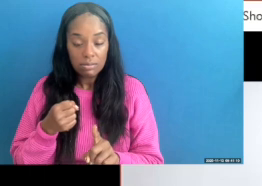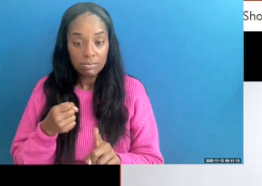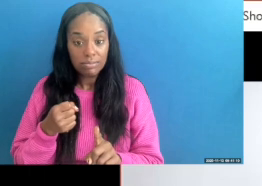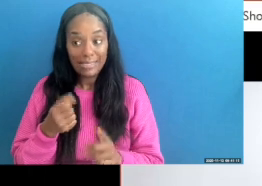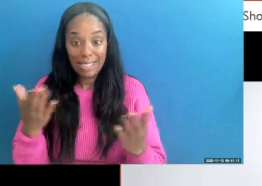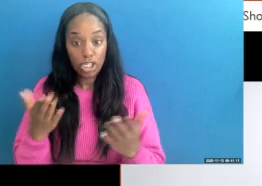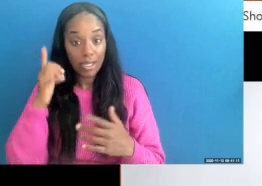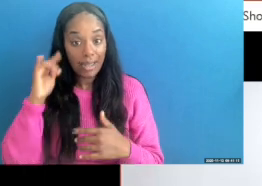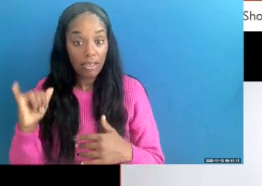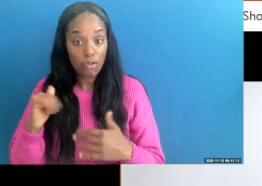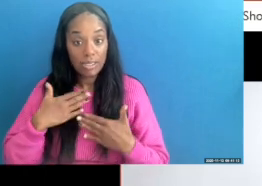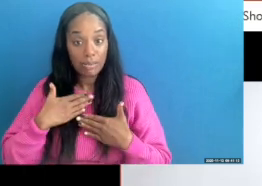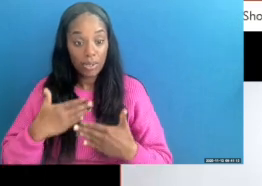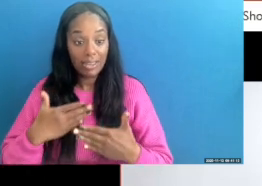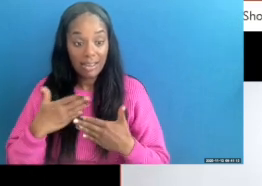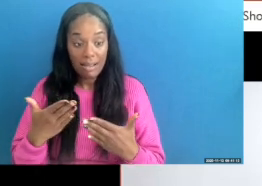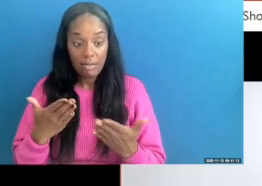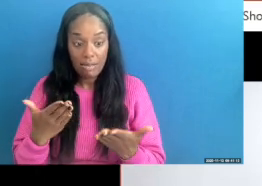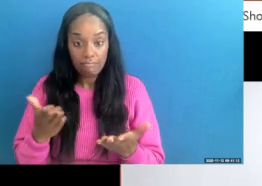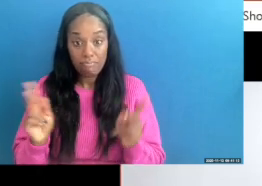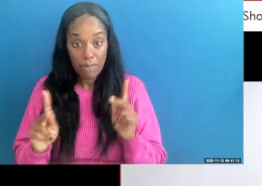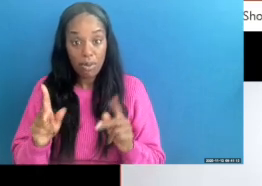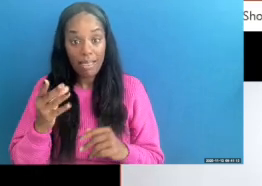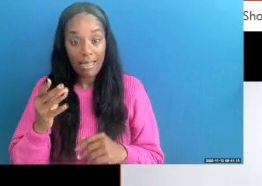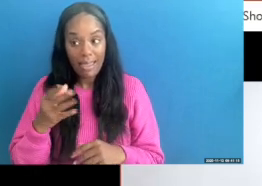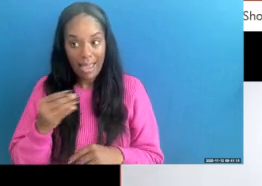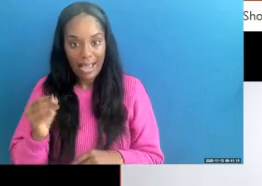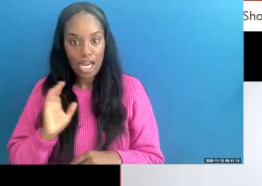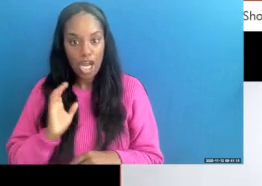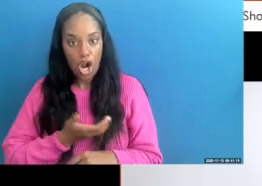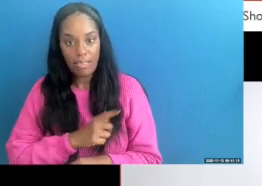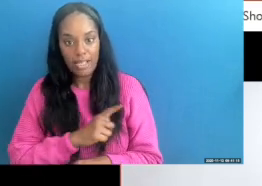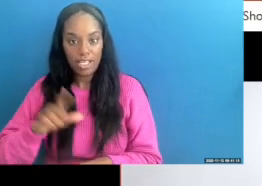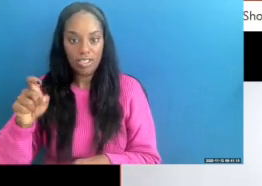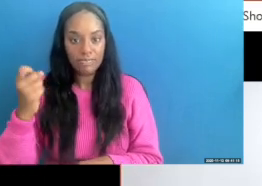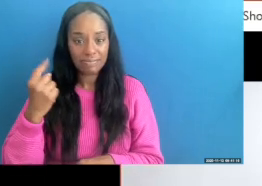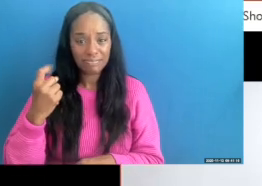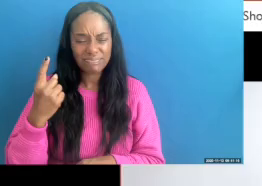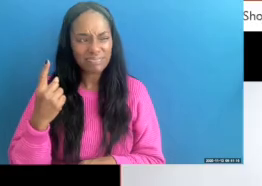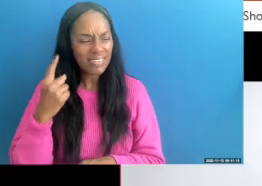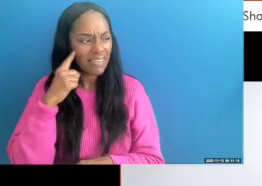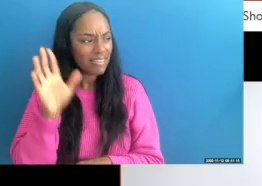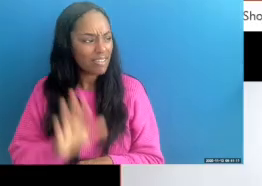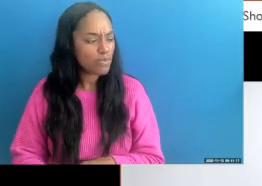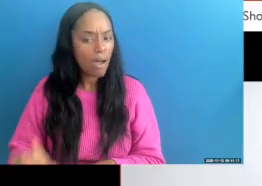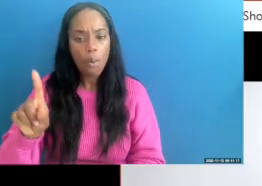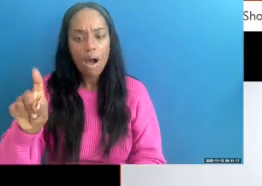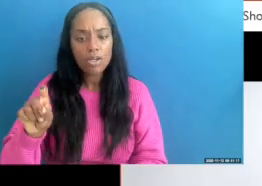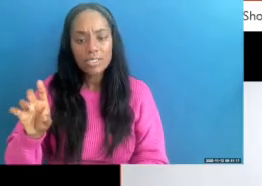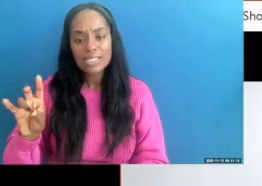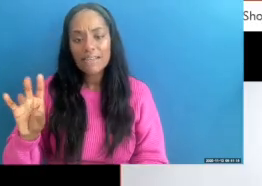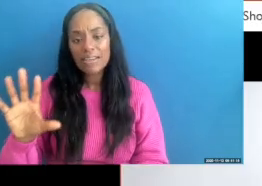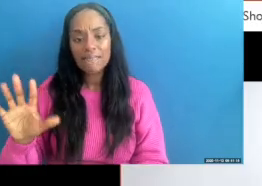understand, and our legislature needs to understand. There's something like 175 tons per